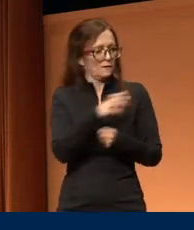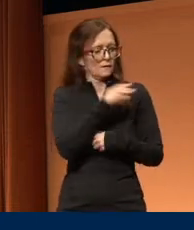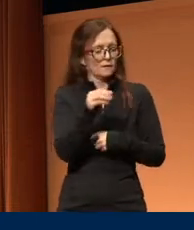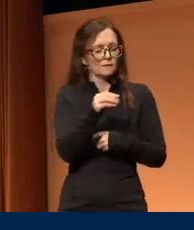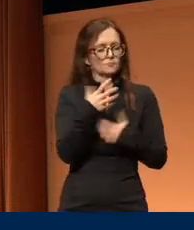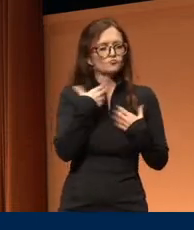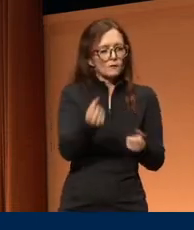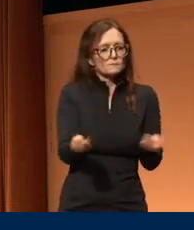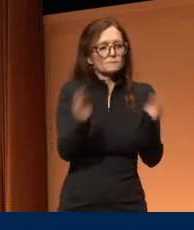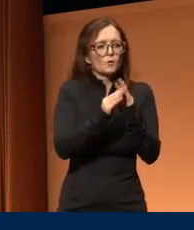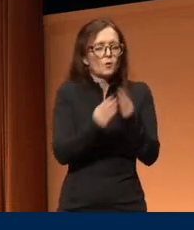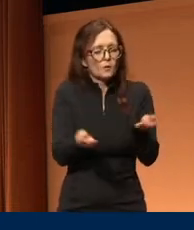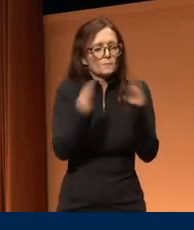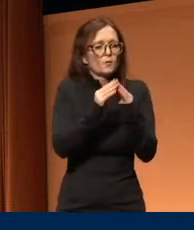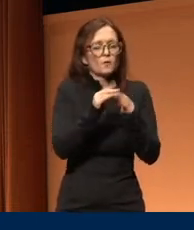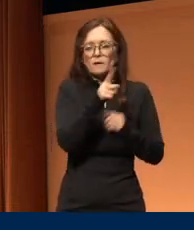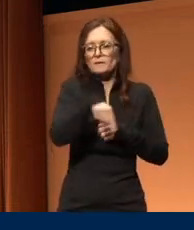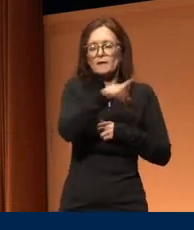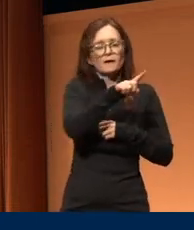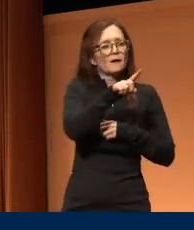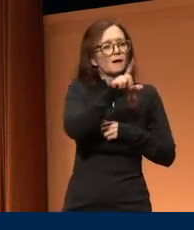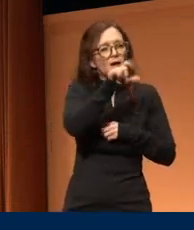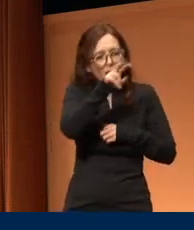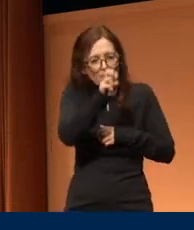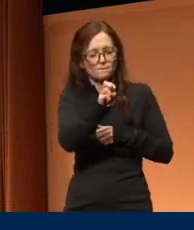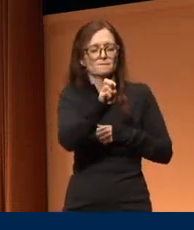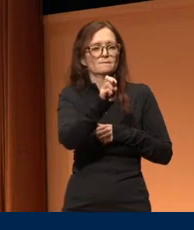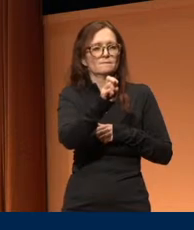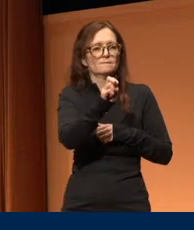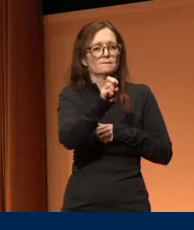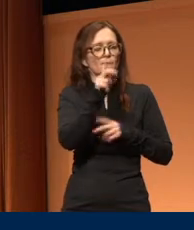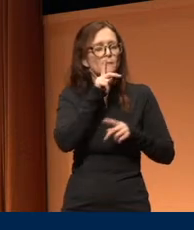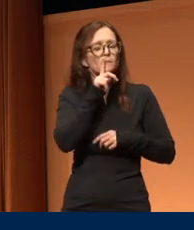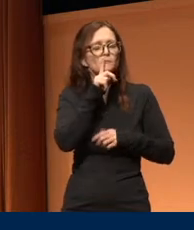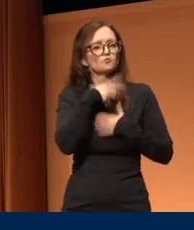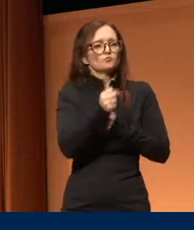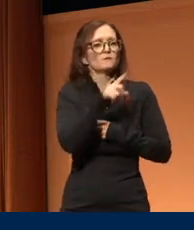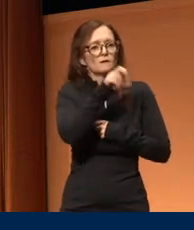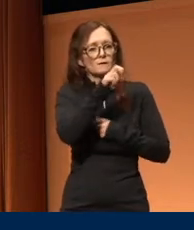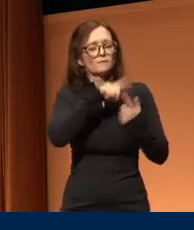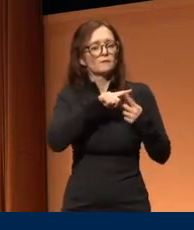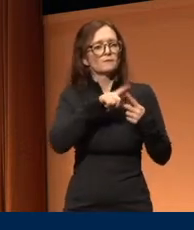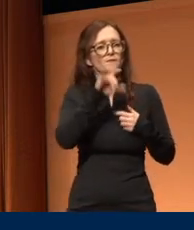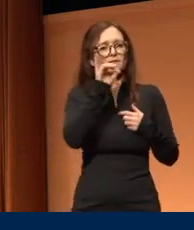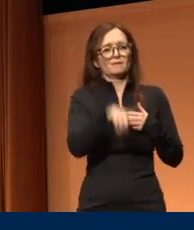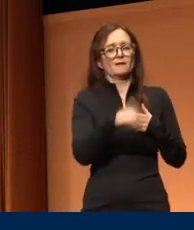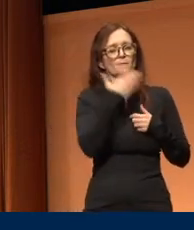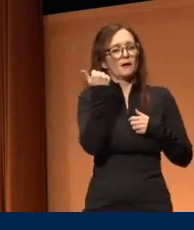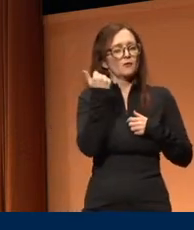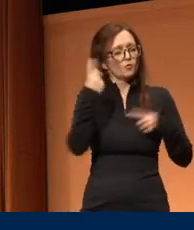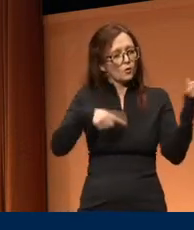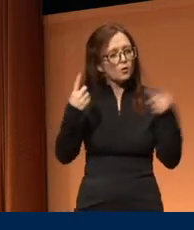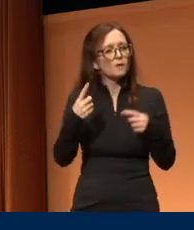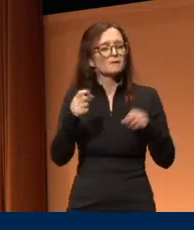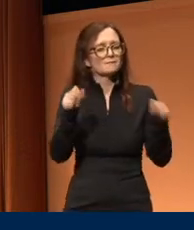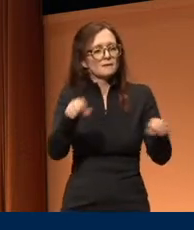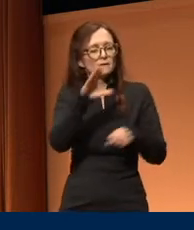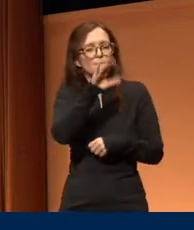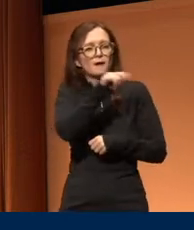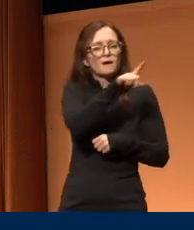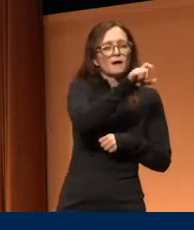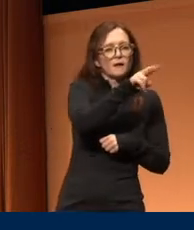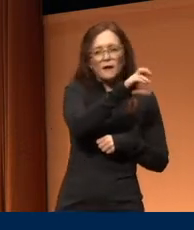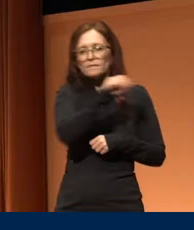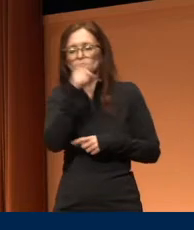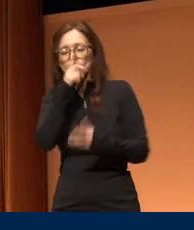trust more people they love. The forceless force of the better argument, enabled by love and trust among